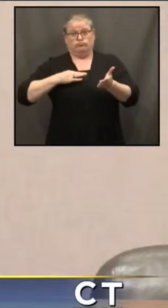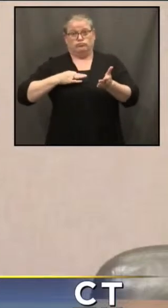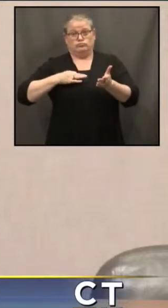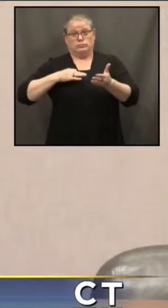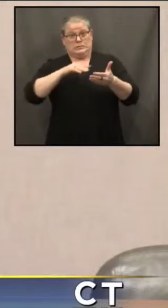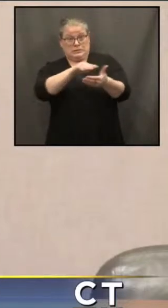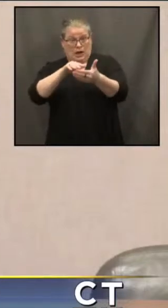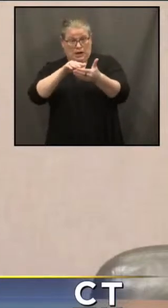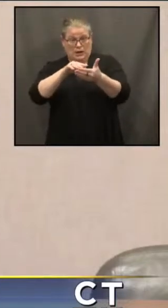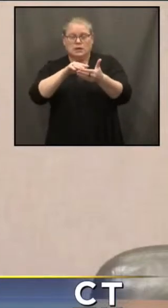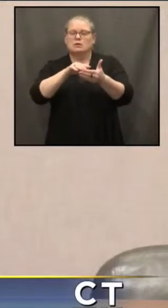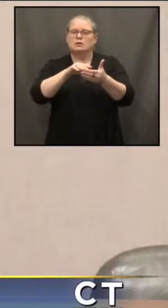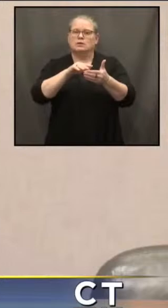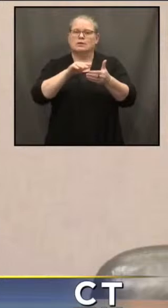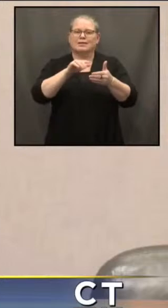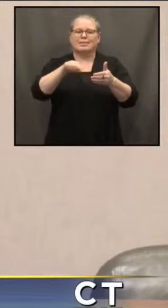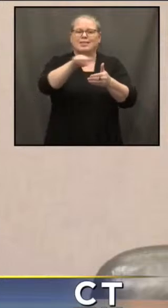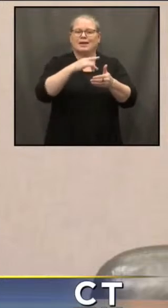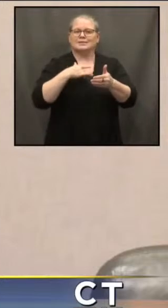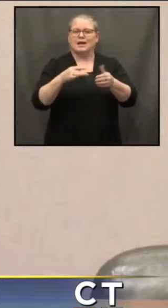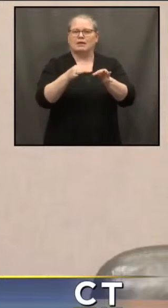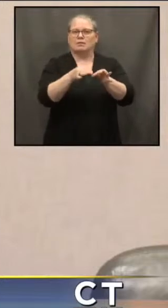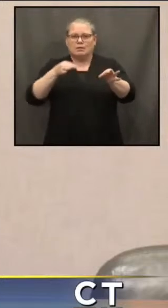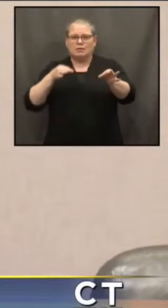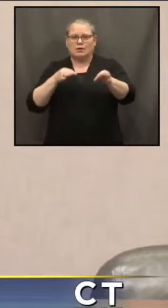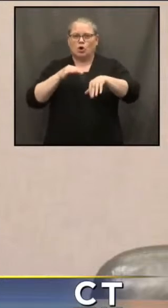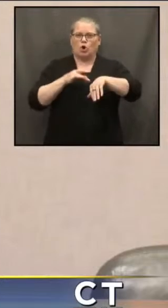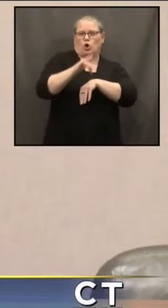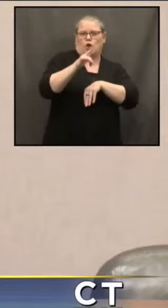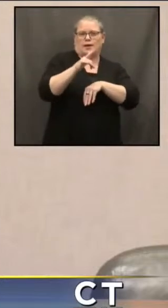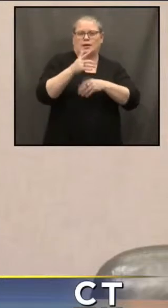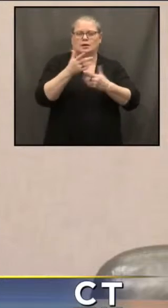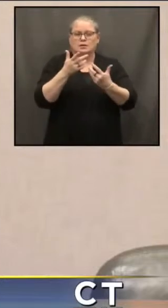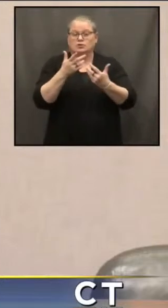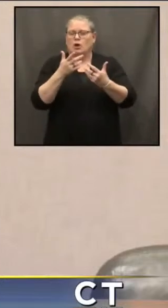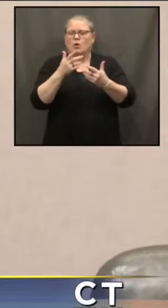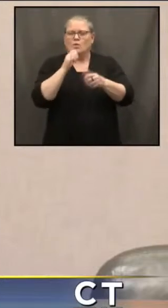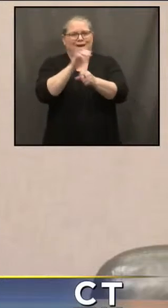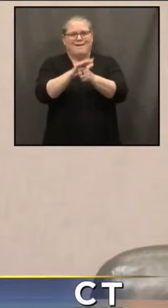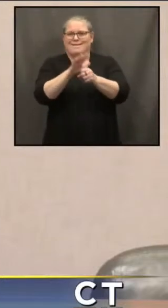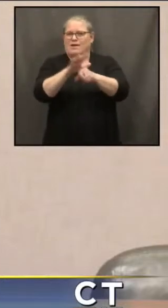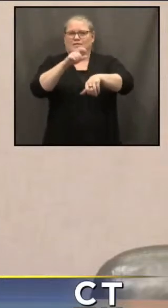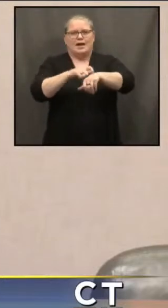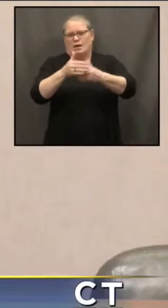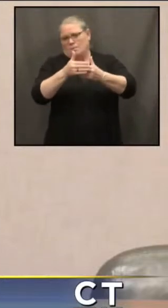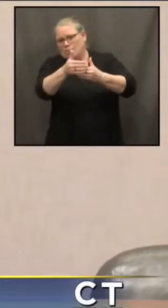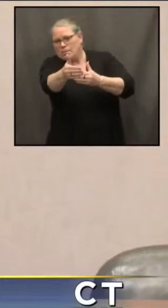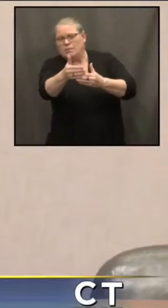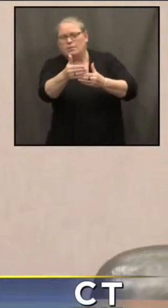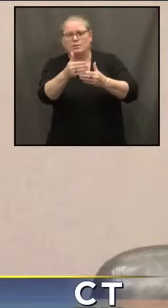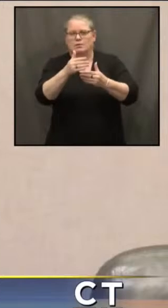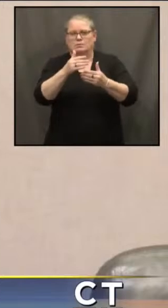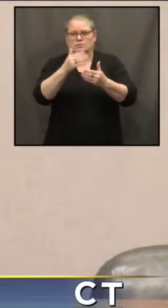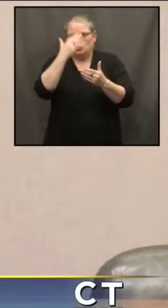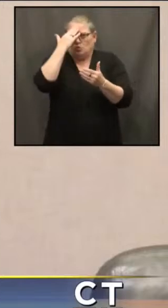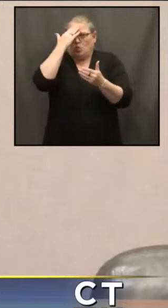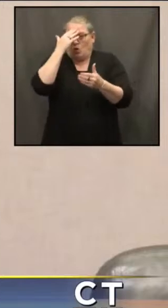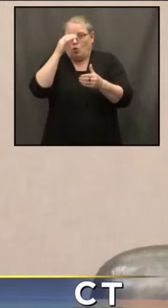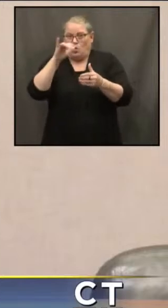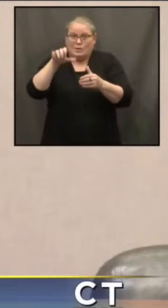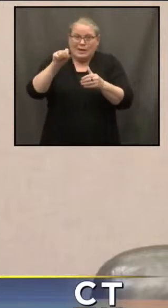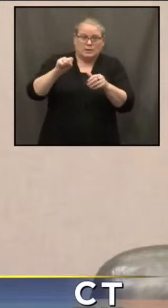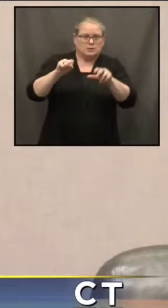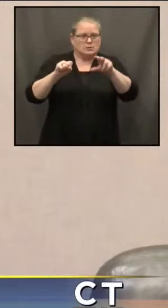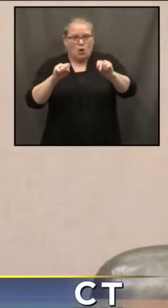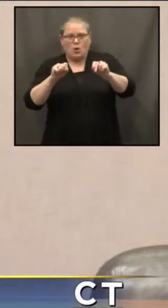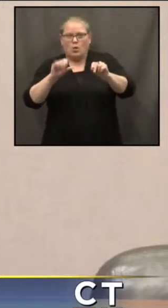them. And so I just don't think we have the data yet. We haven't had enough follow-up, not enough time has passed for us to know how